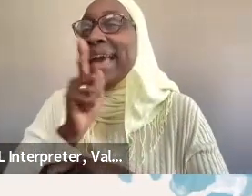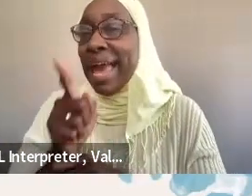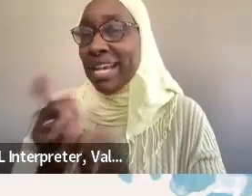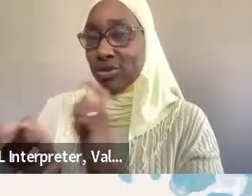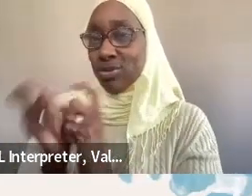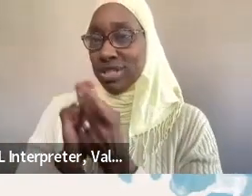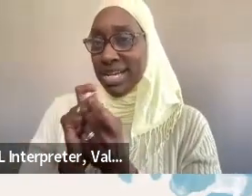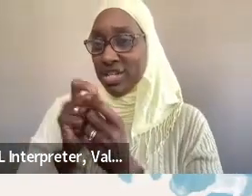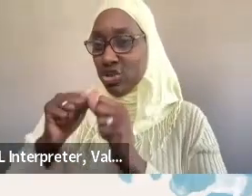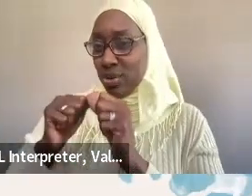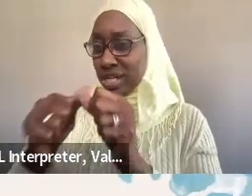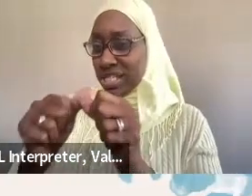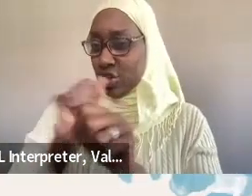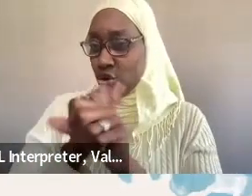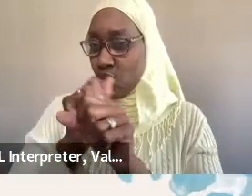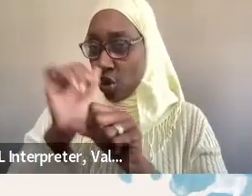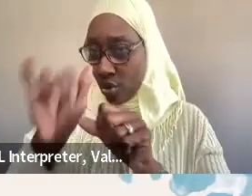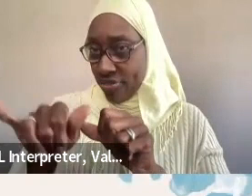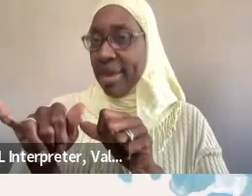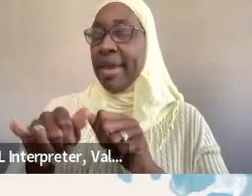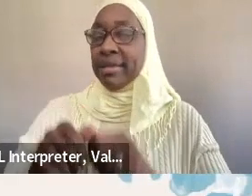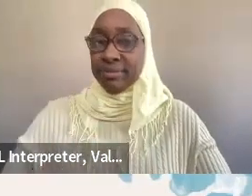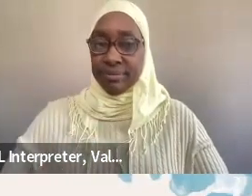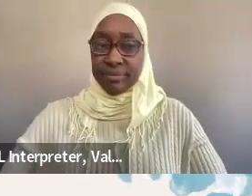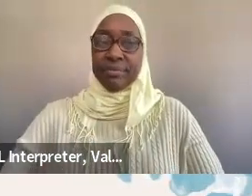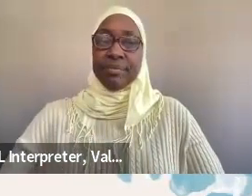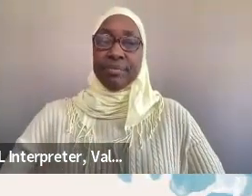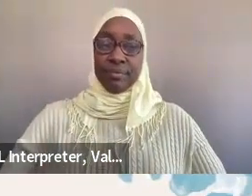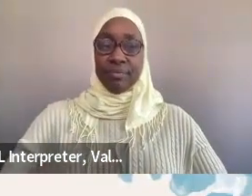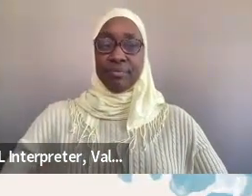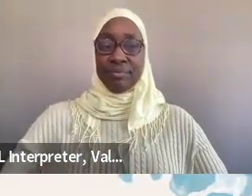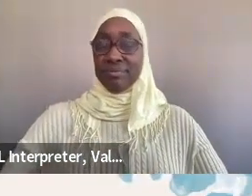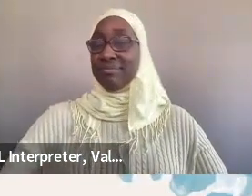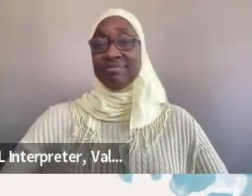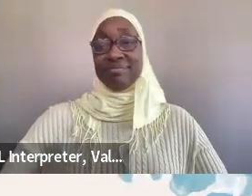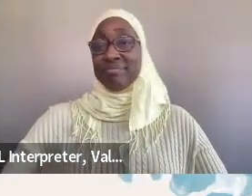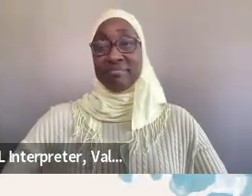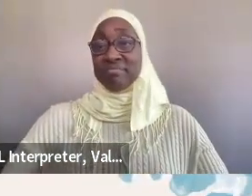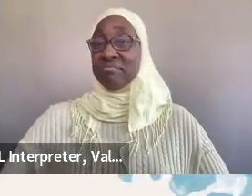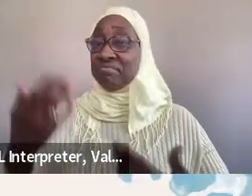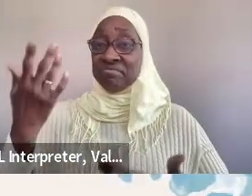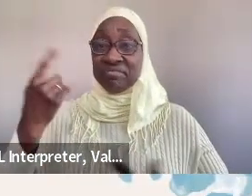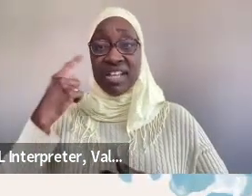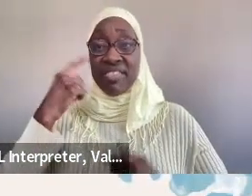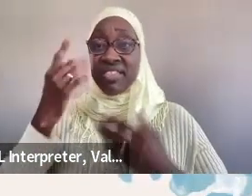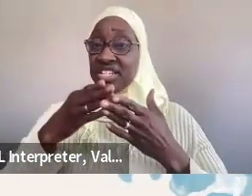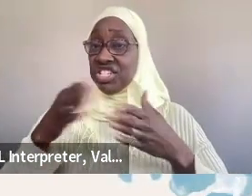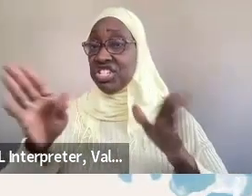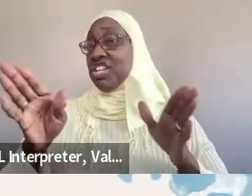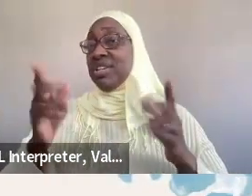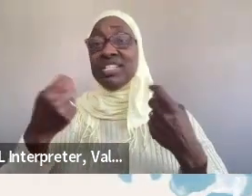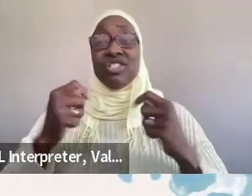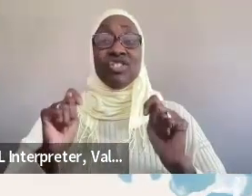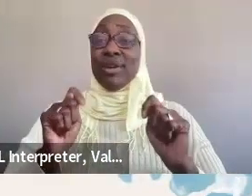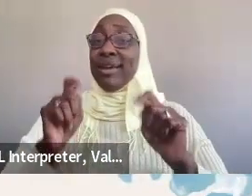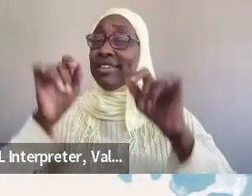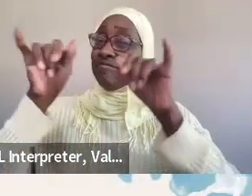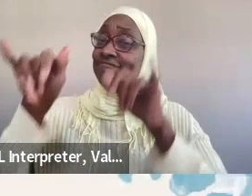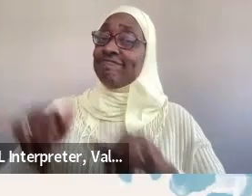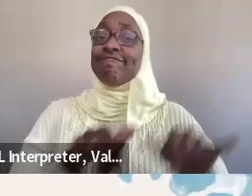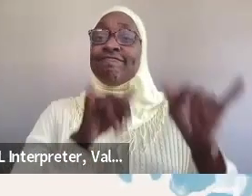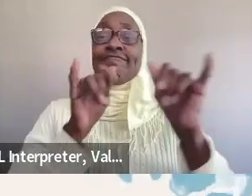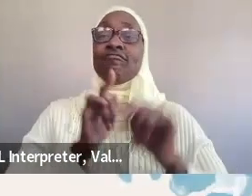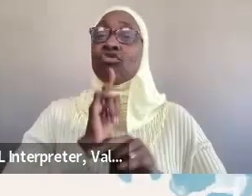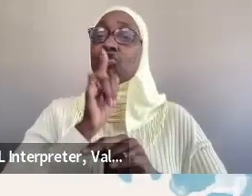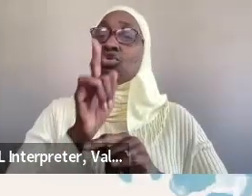and build towards. So yeah, I think that's generally just like trying to stay true to disability